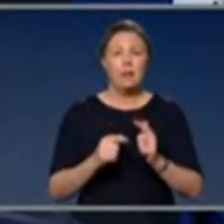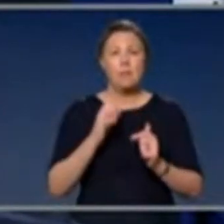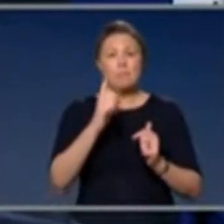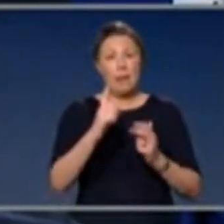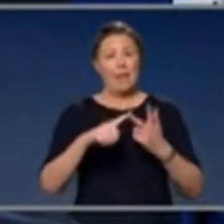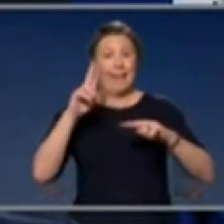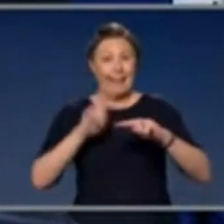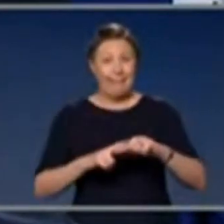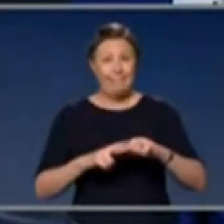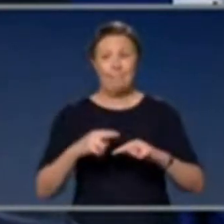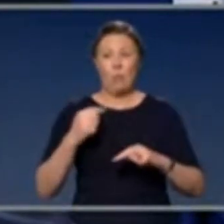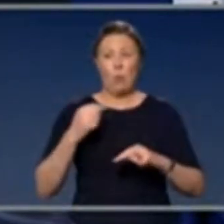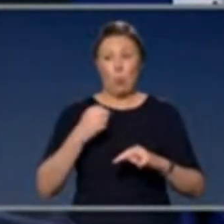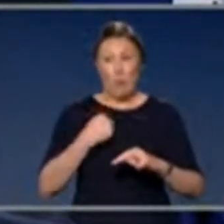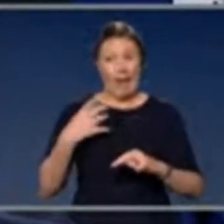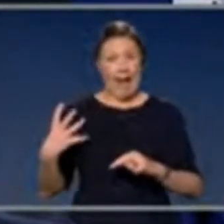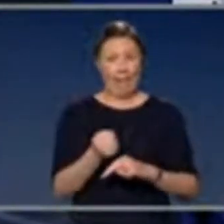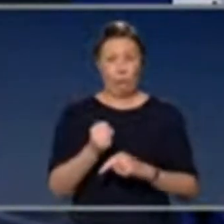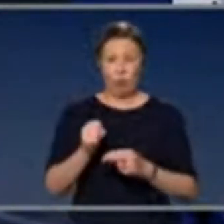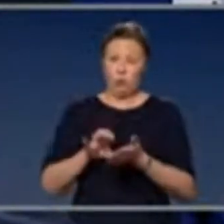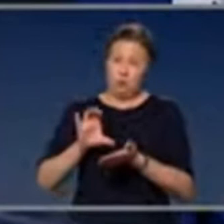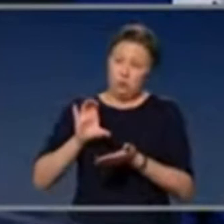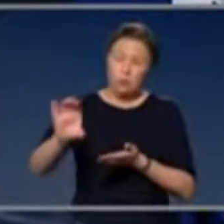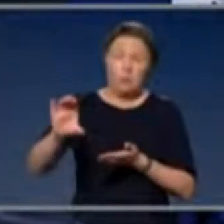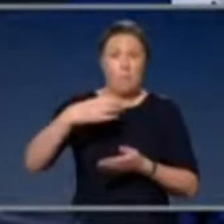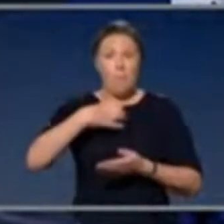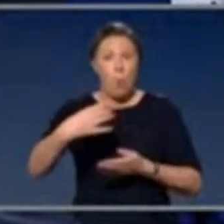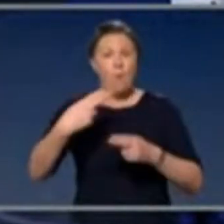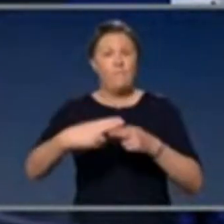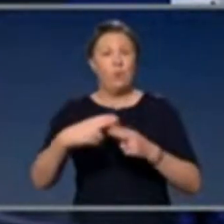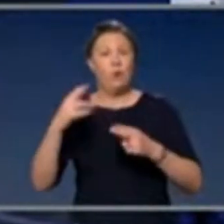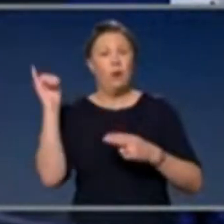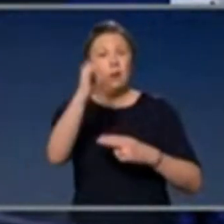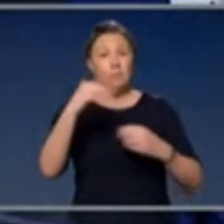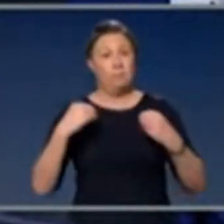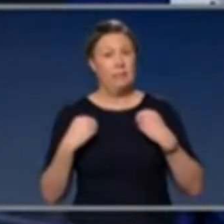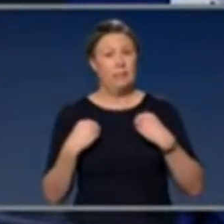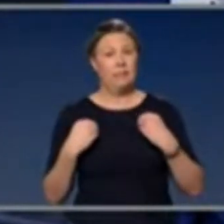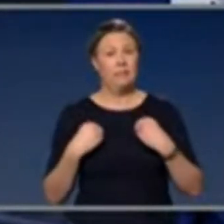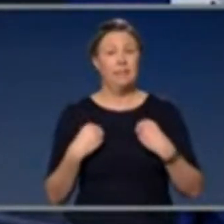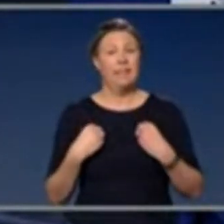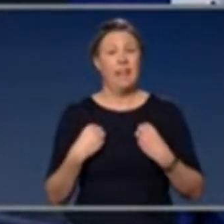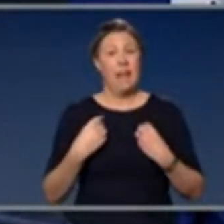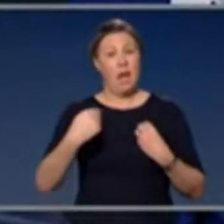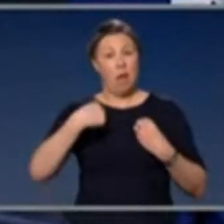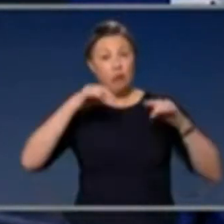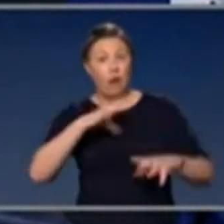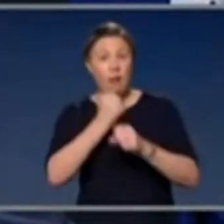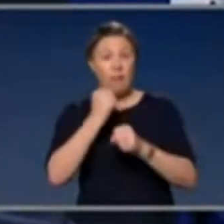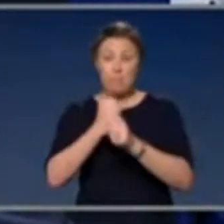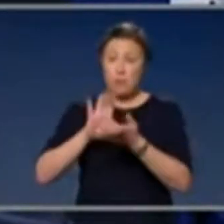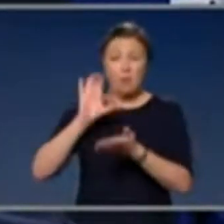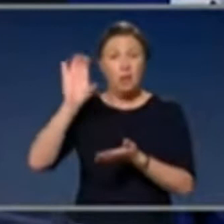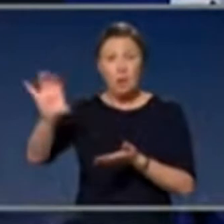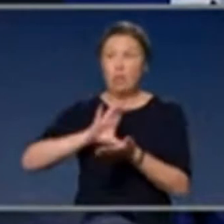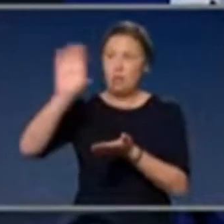support aviation networks in place, that as a consequence of state borders, then obviously we'd be raising that with states to share that